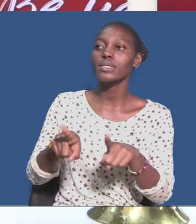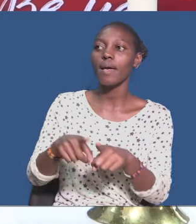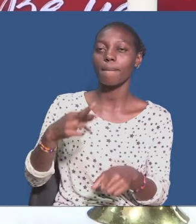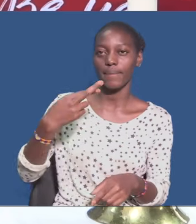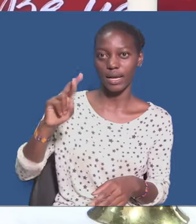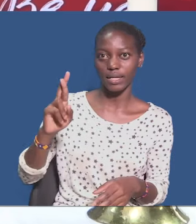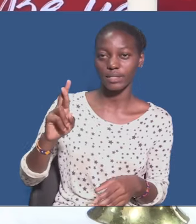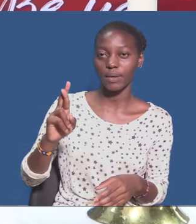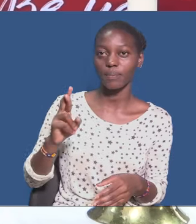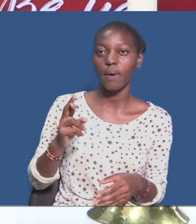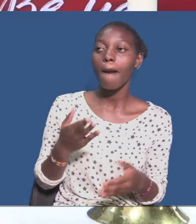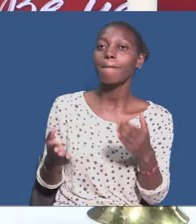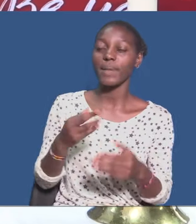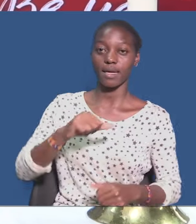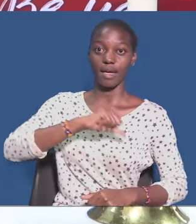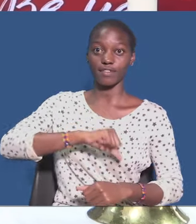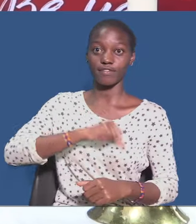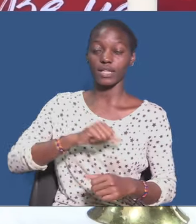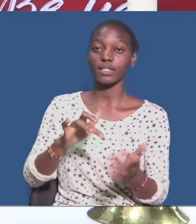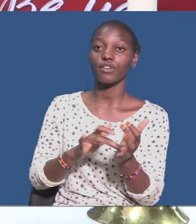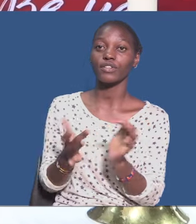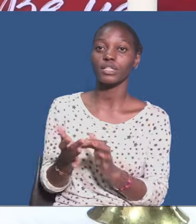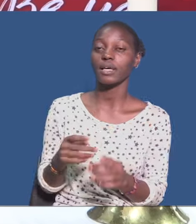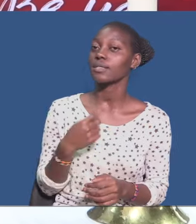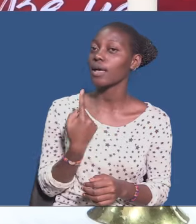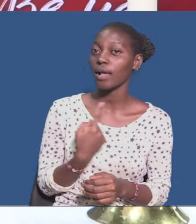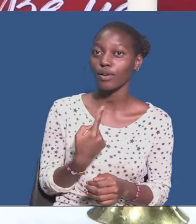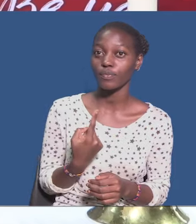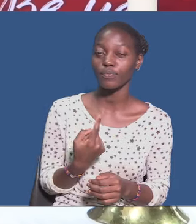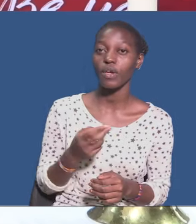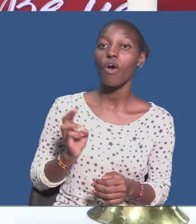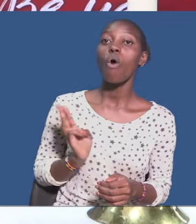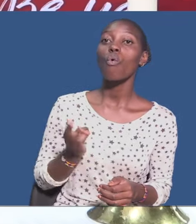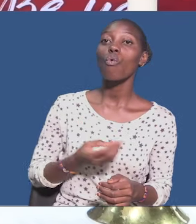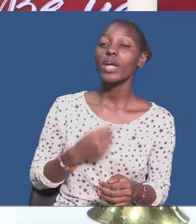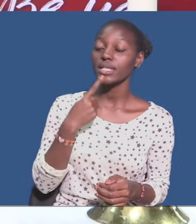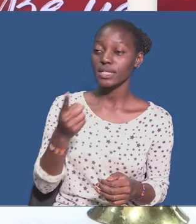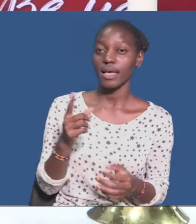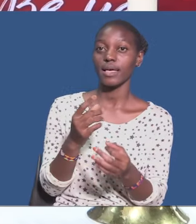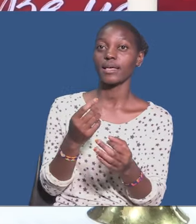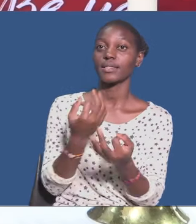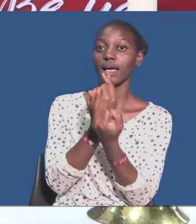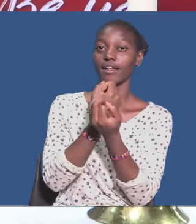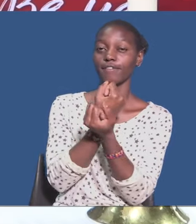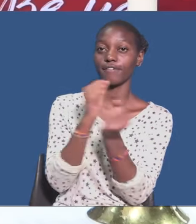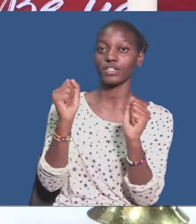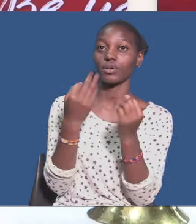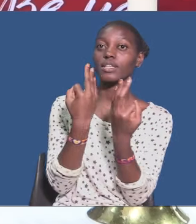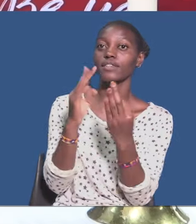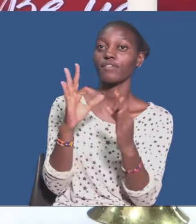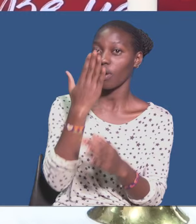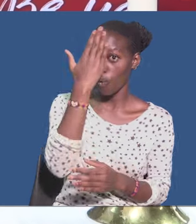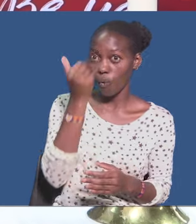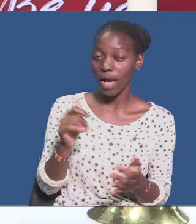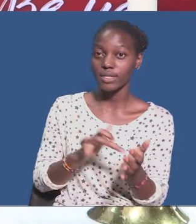by the merit of Jesus alone. We say salvation is free because Jesus paid the